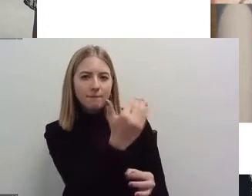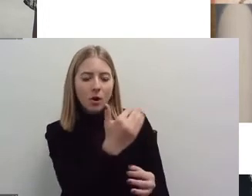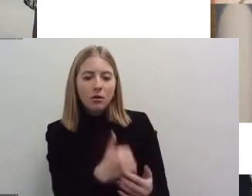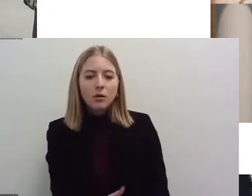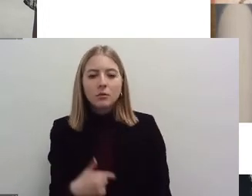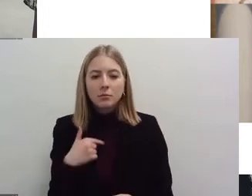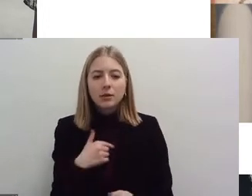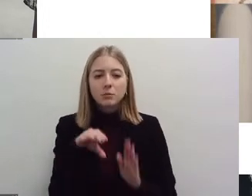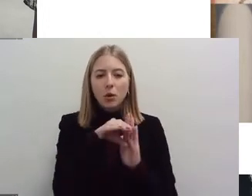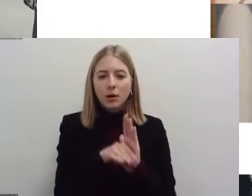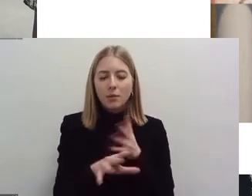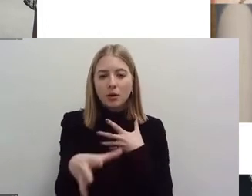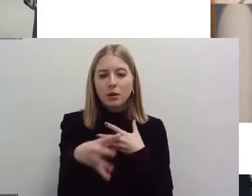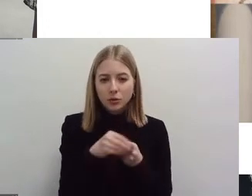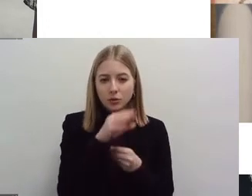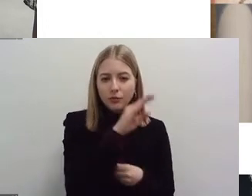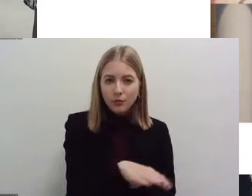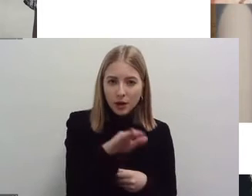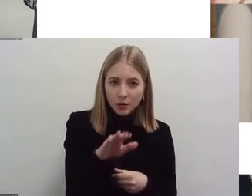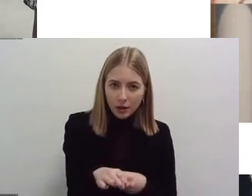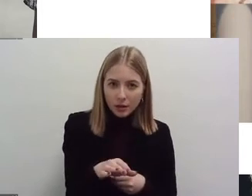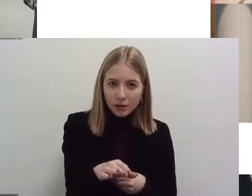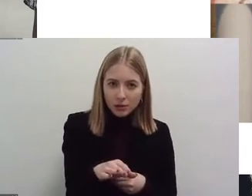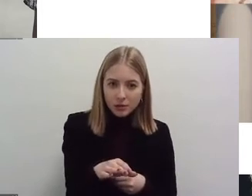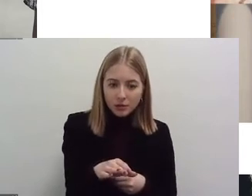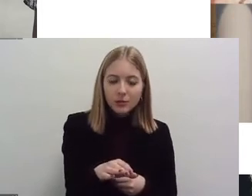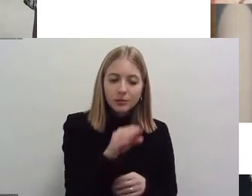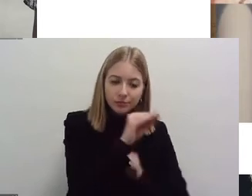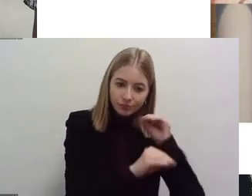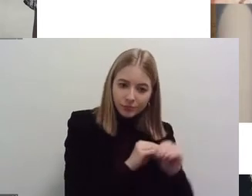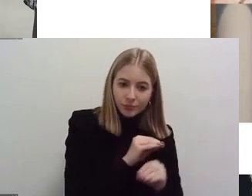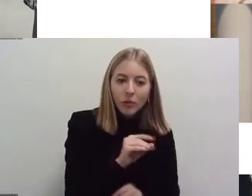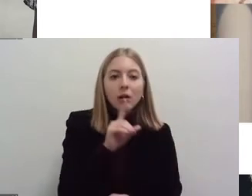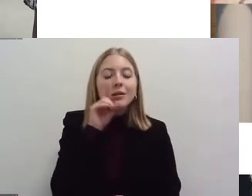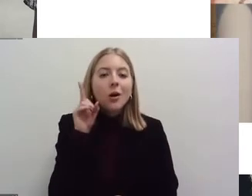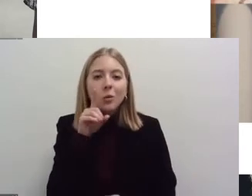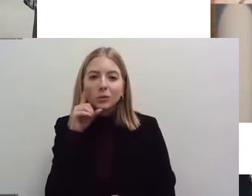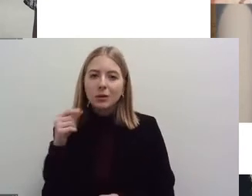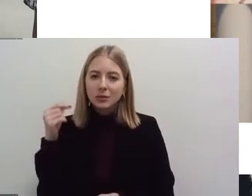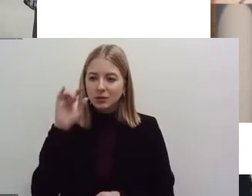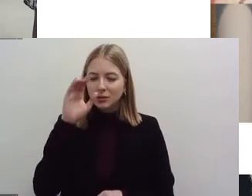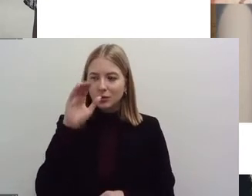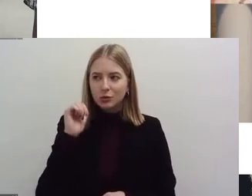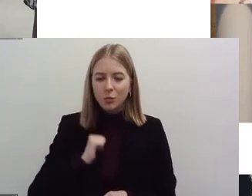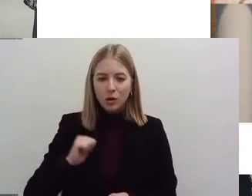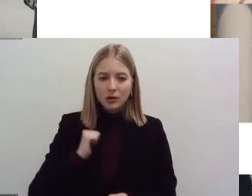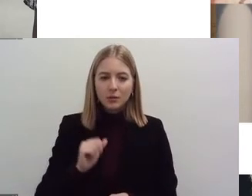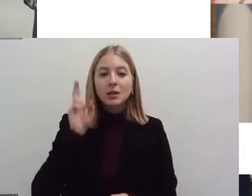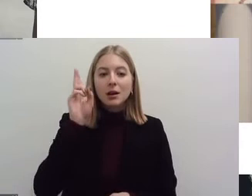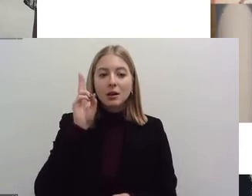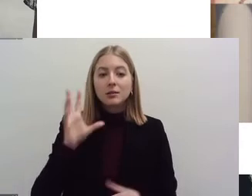We have arranged workshops in different parts of the country where we create and develop the material and content of the educational